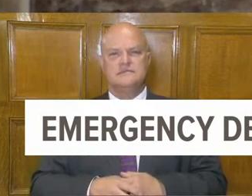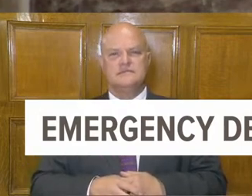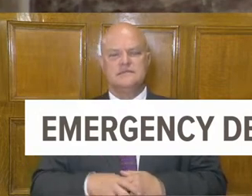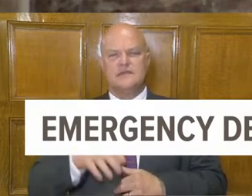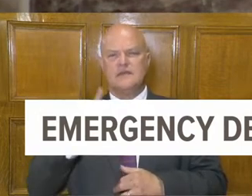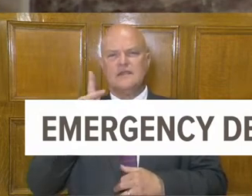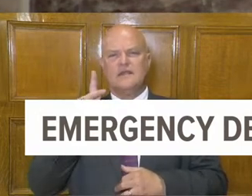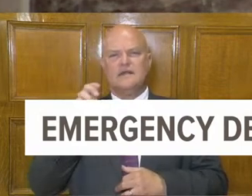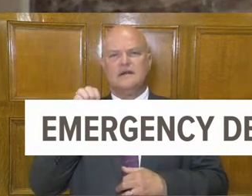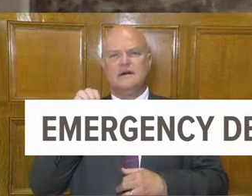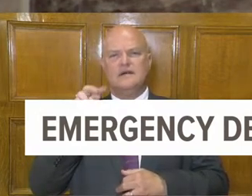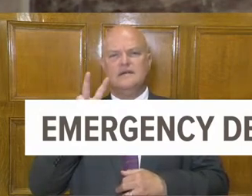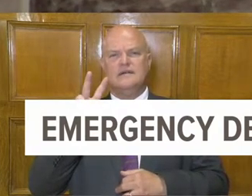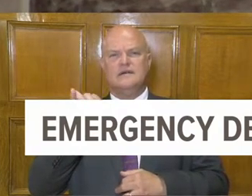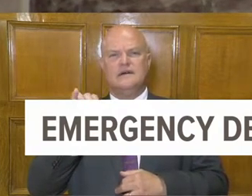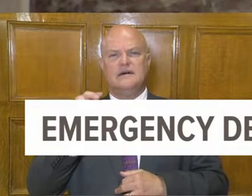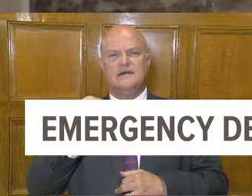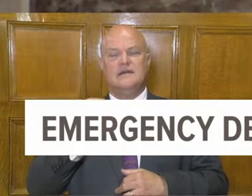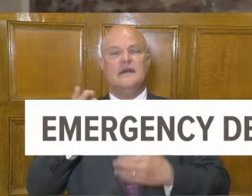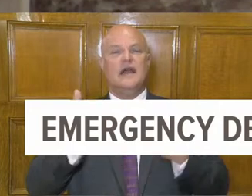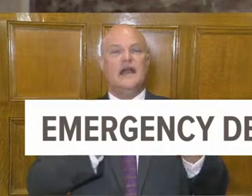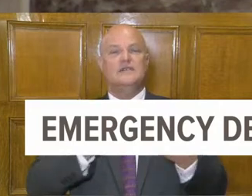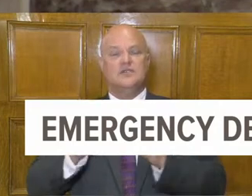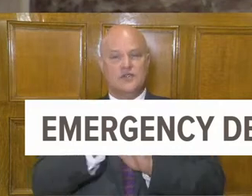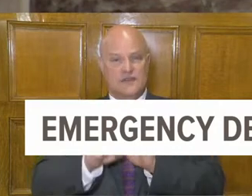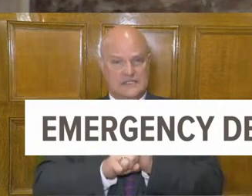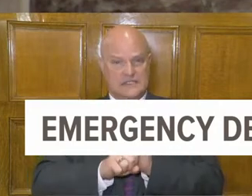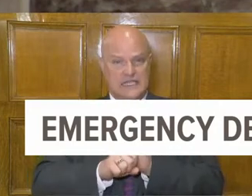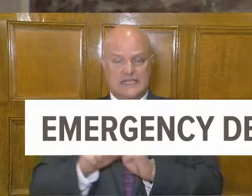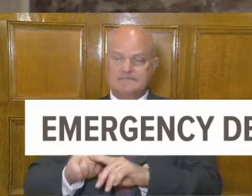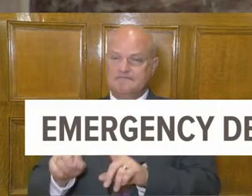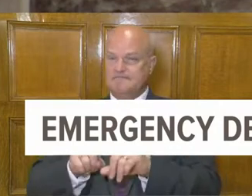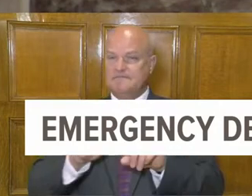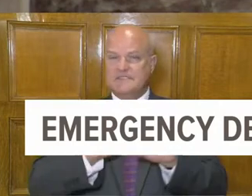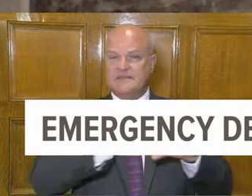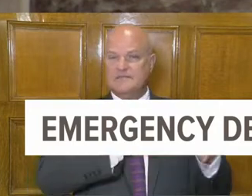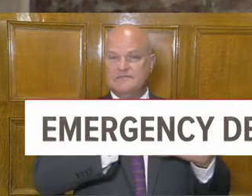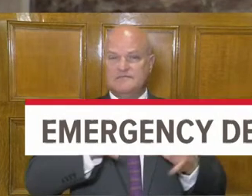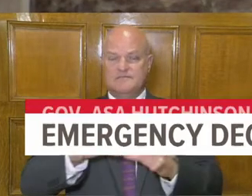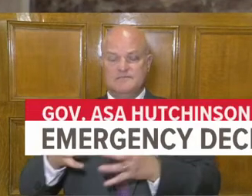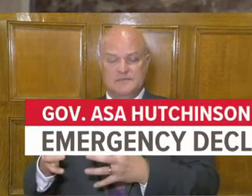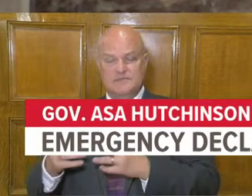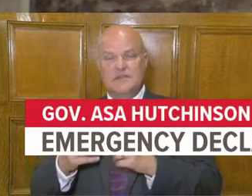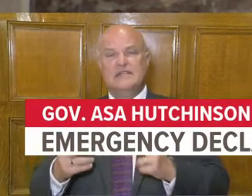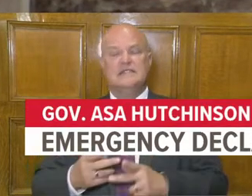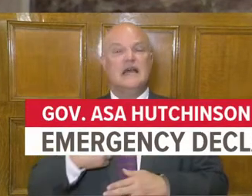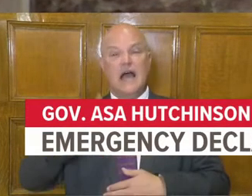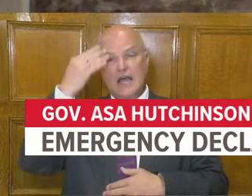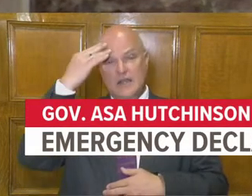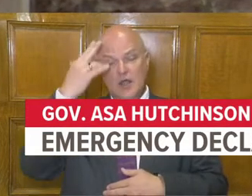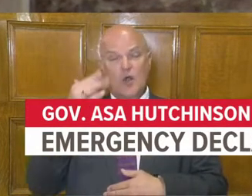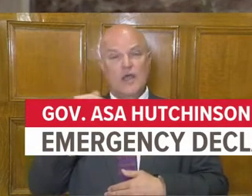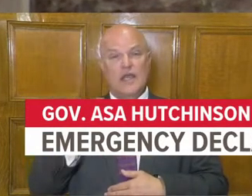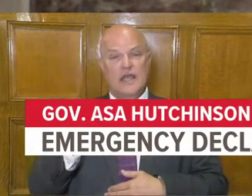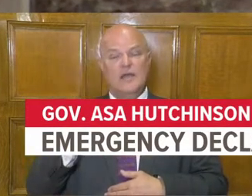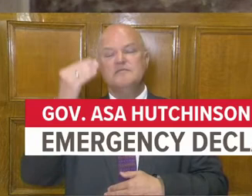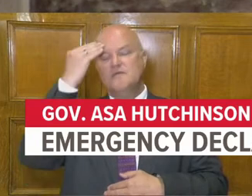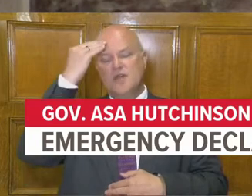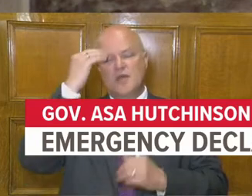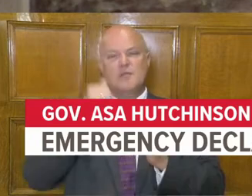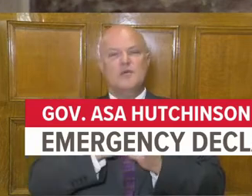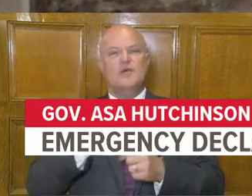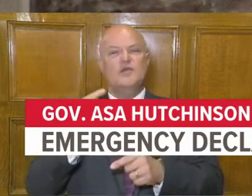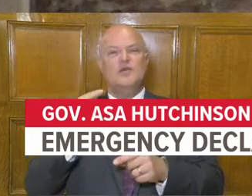Kevin has served the state in different capacities. I've known him. He's familiar with